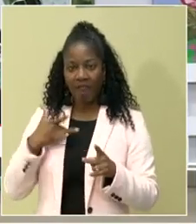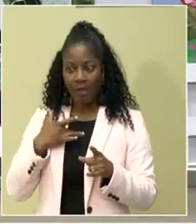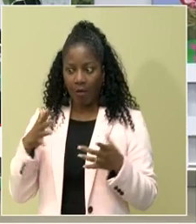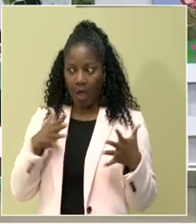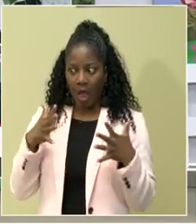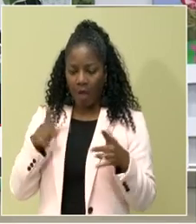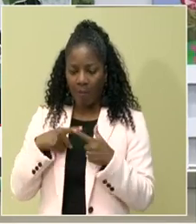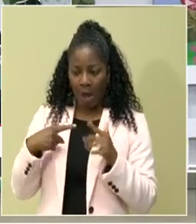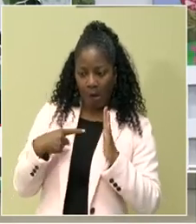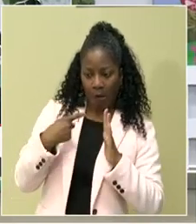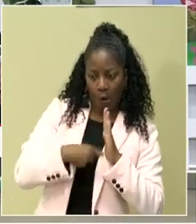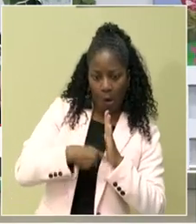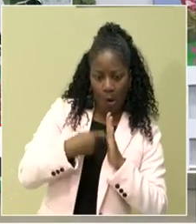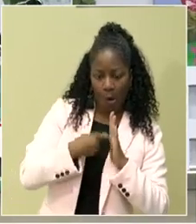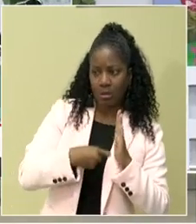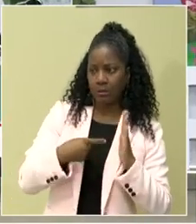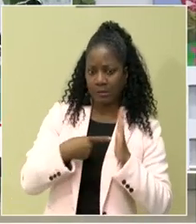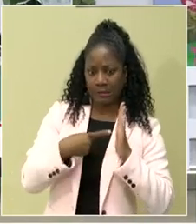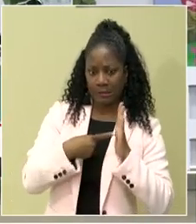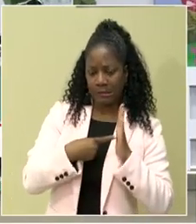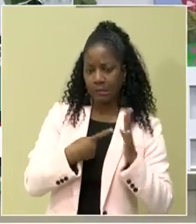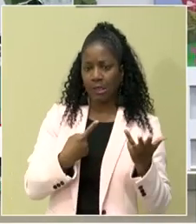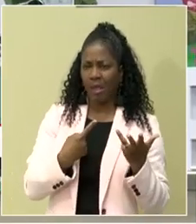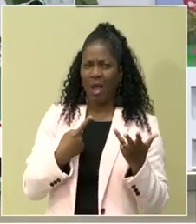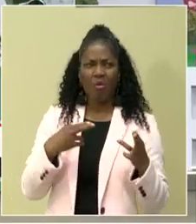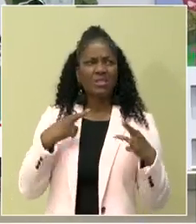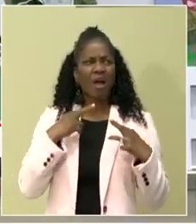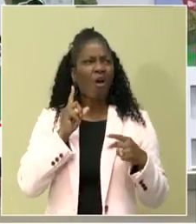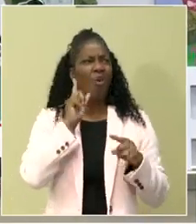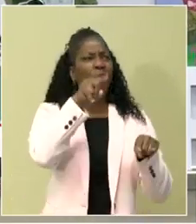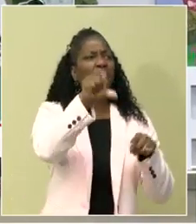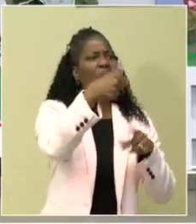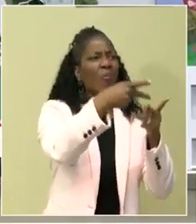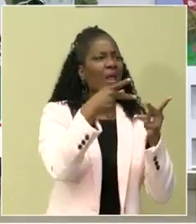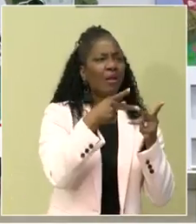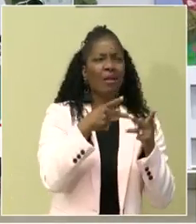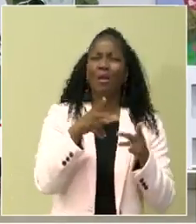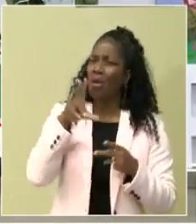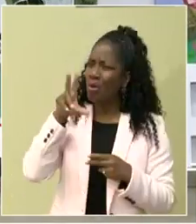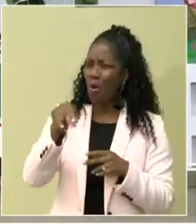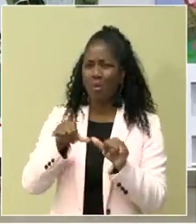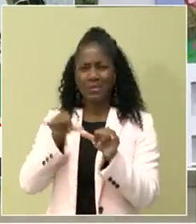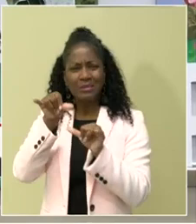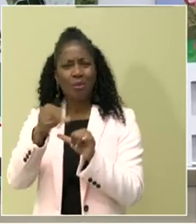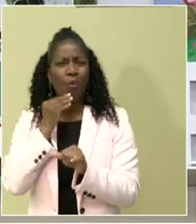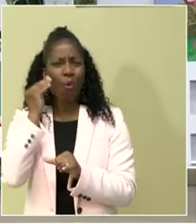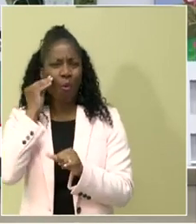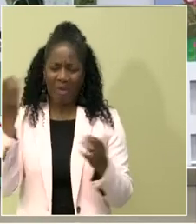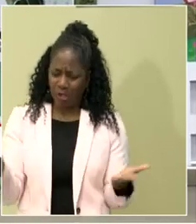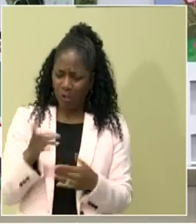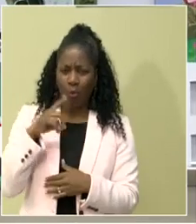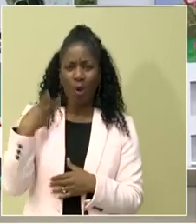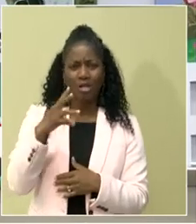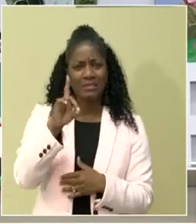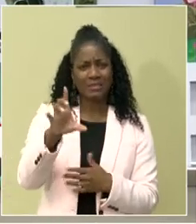move. They don't want to, like, retire somewhere. They want to retire at home. I want to retire at home in Washington, D.C.